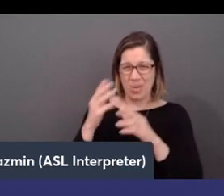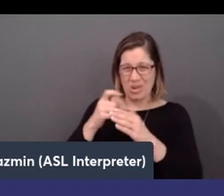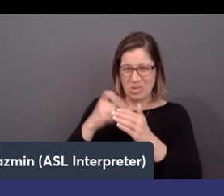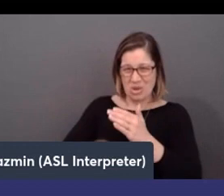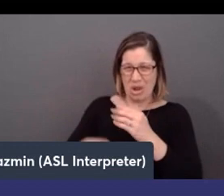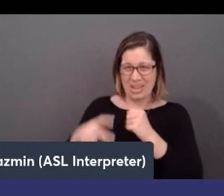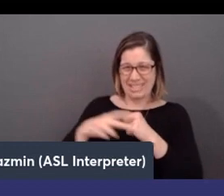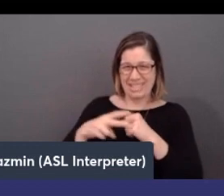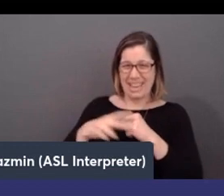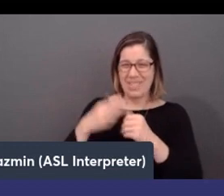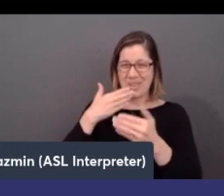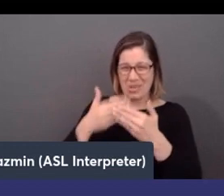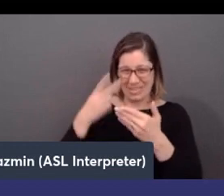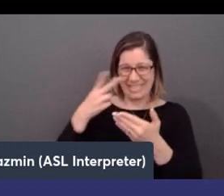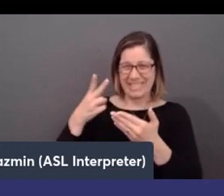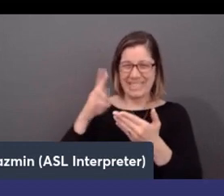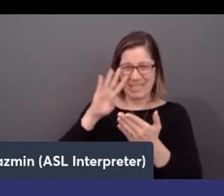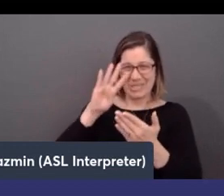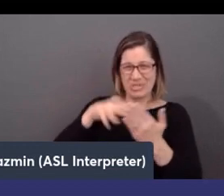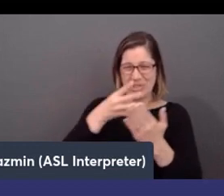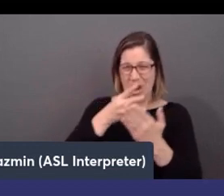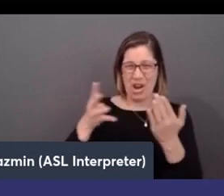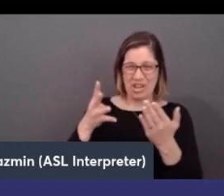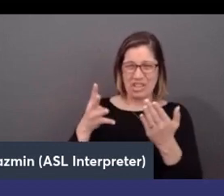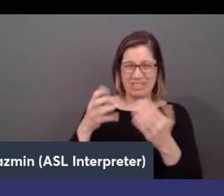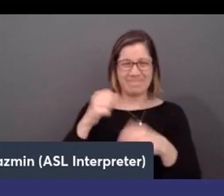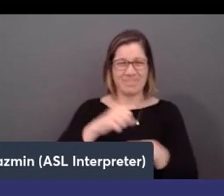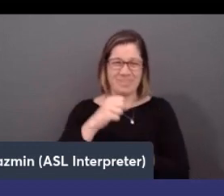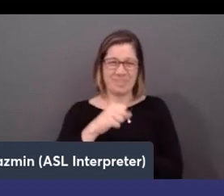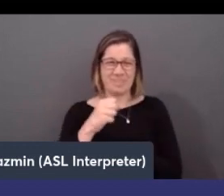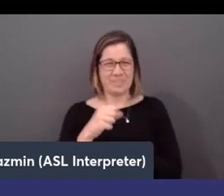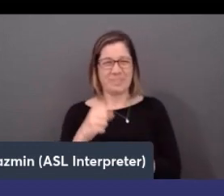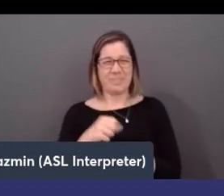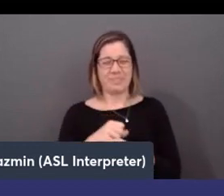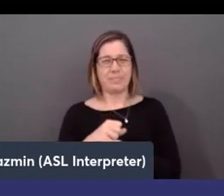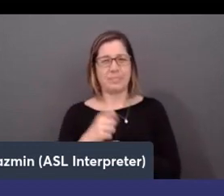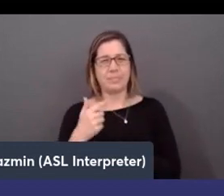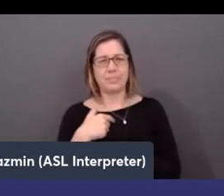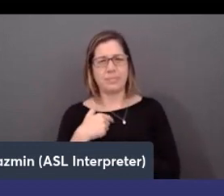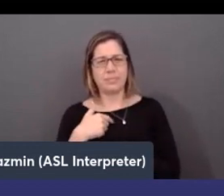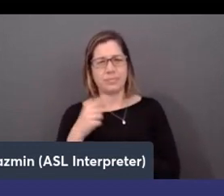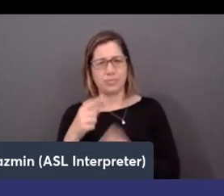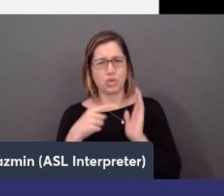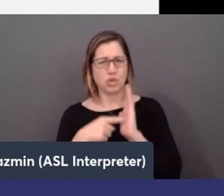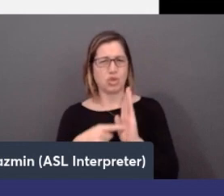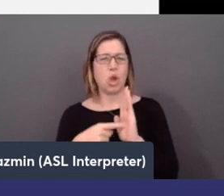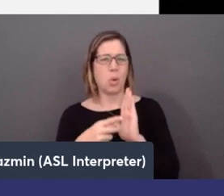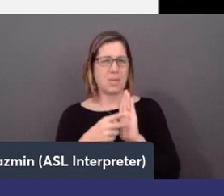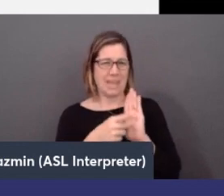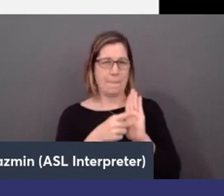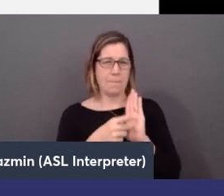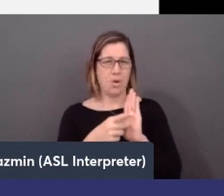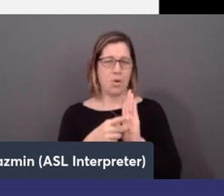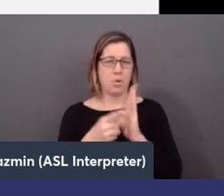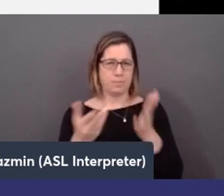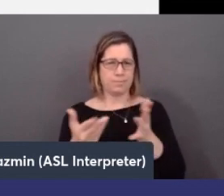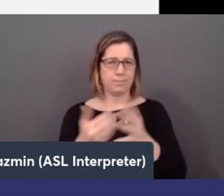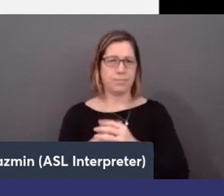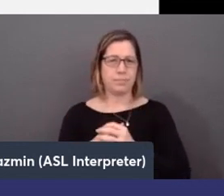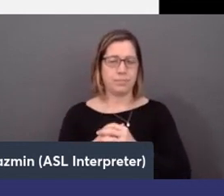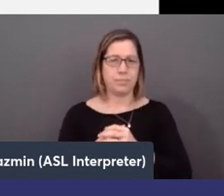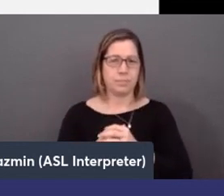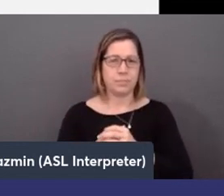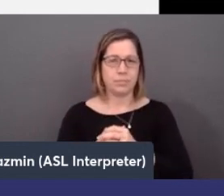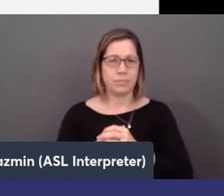that chart up there. Yep. And yeah, let's go to this demo. So you will see two